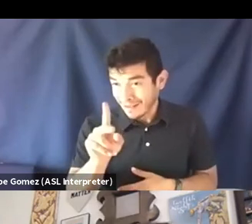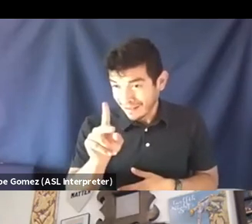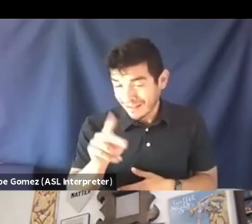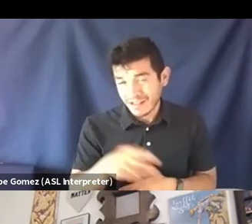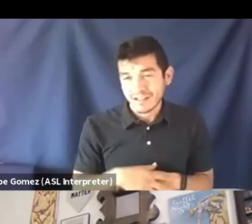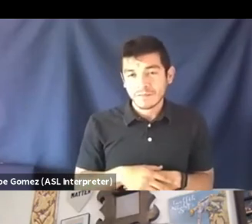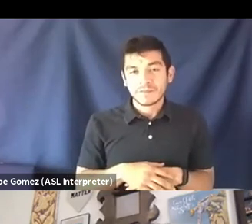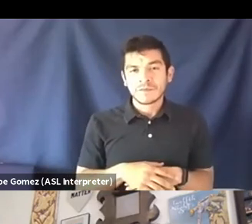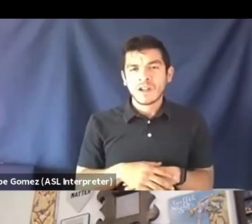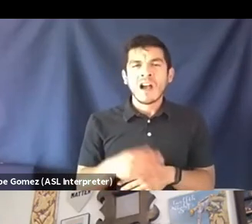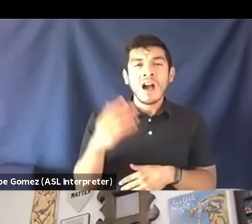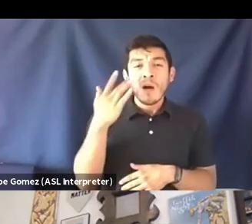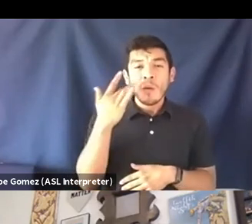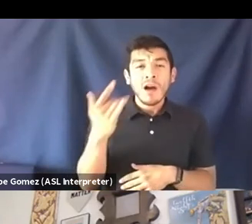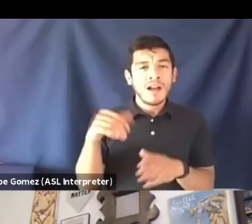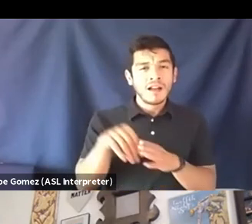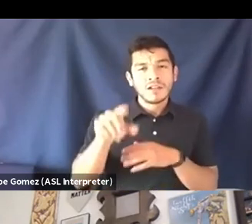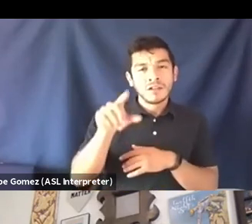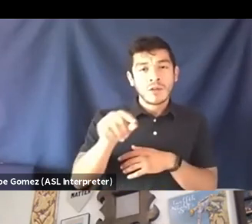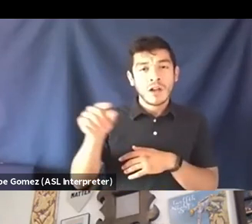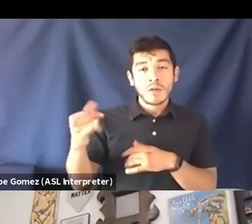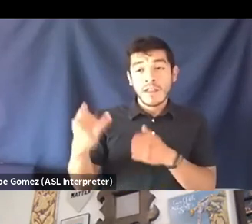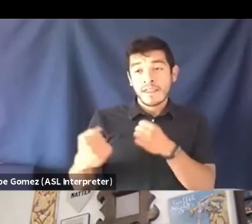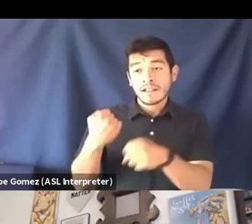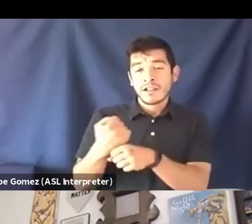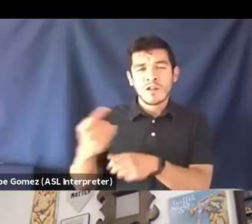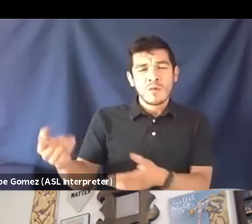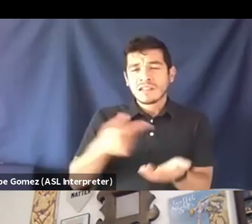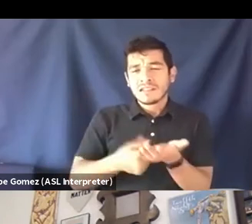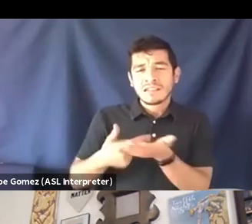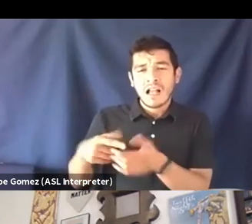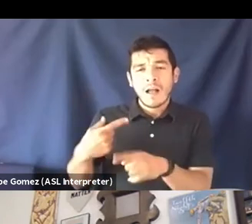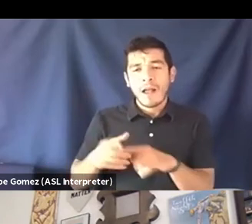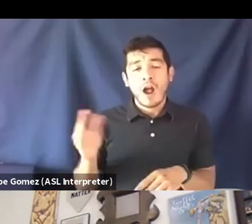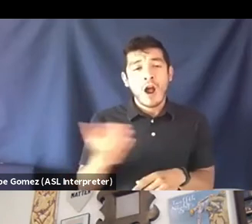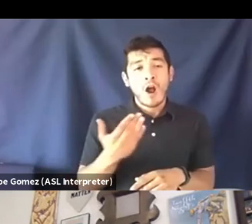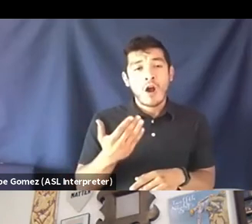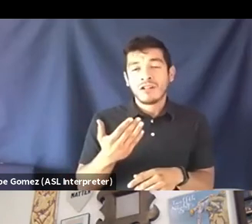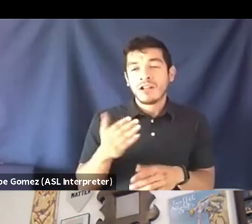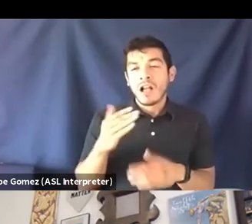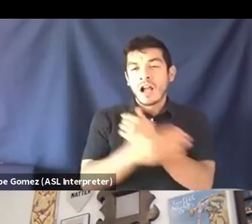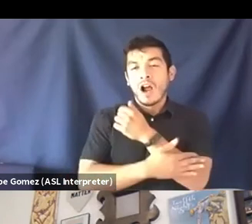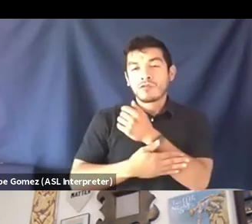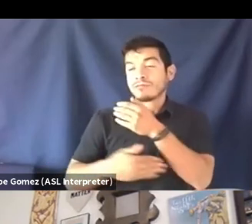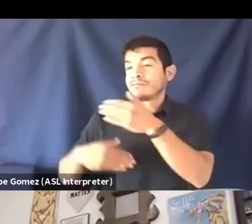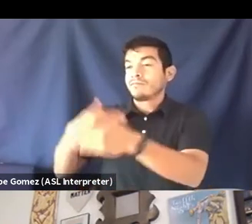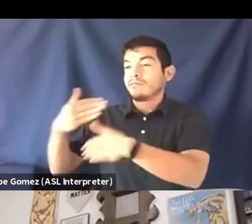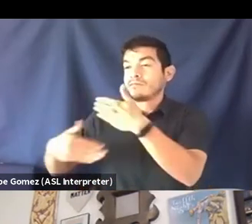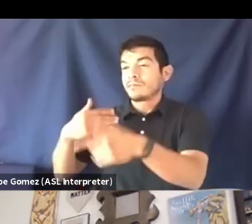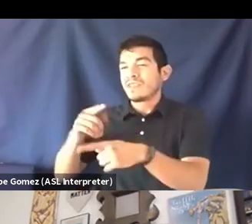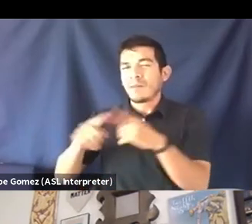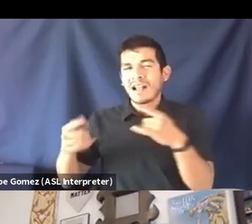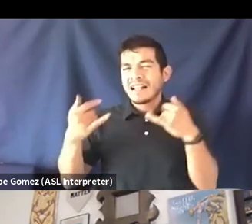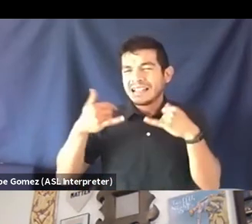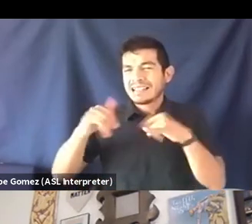in 2020, as we talk about how progressive, quote unquote, that we've become, that there is still a